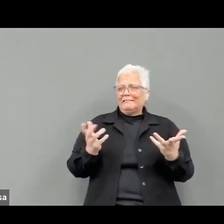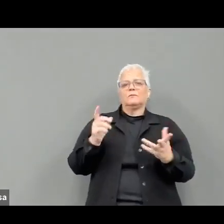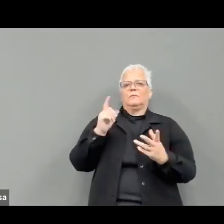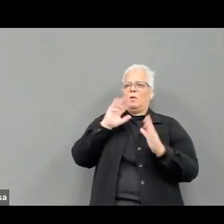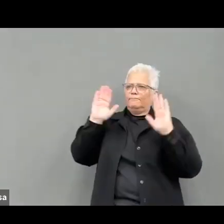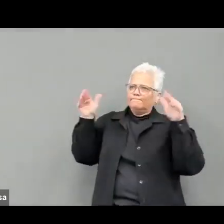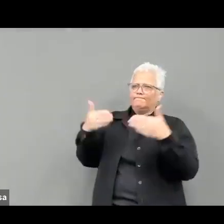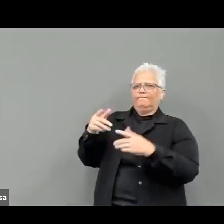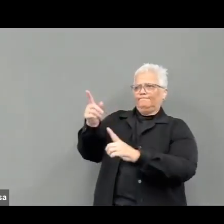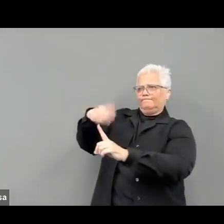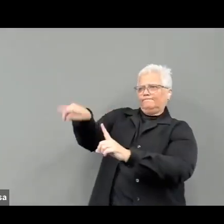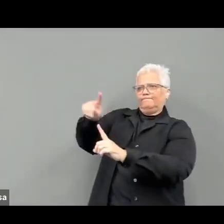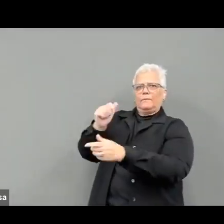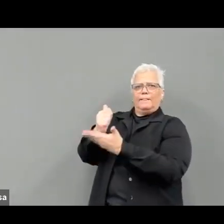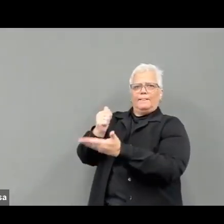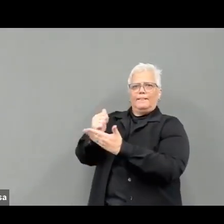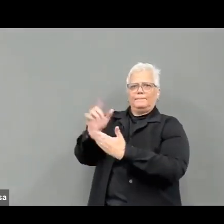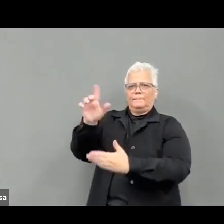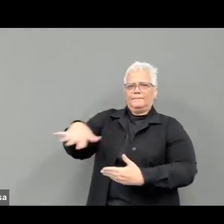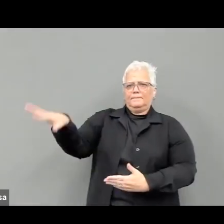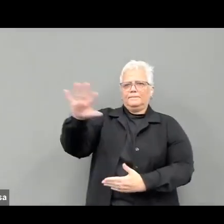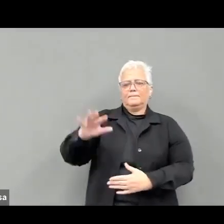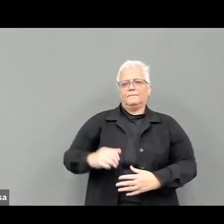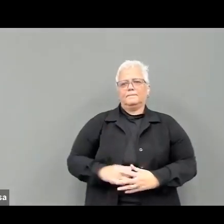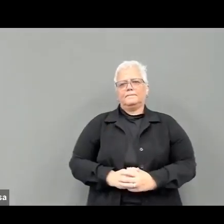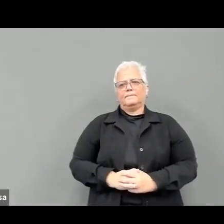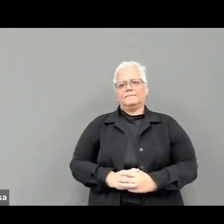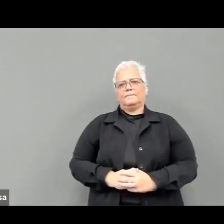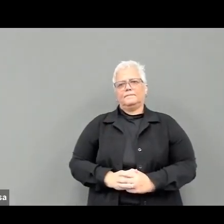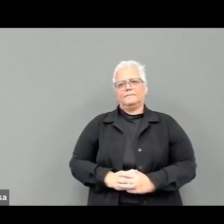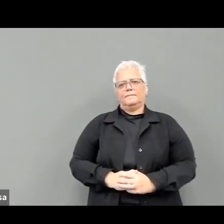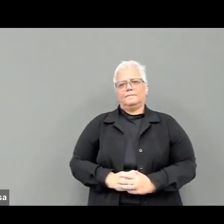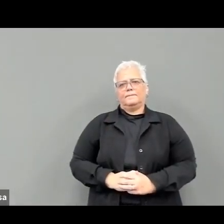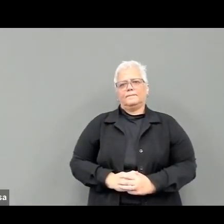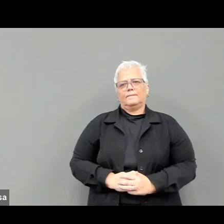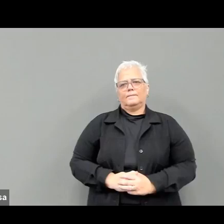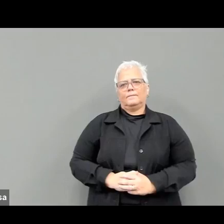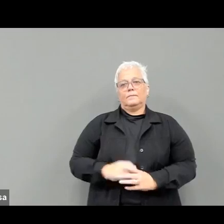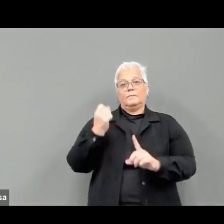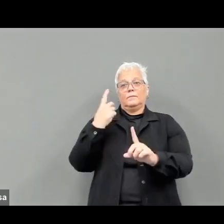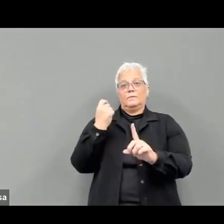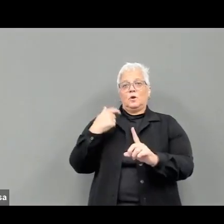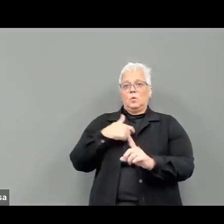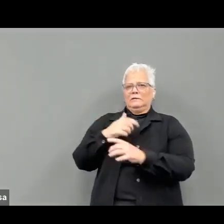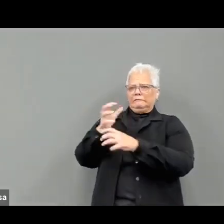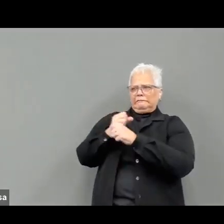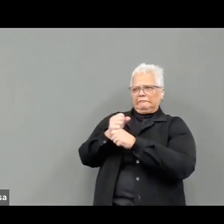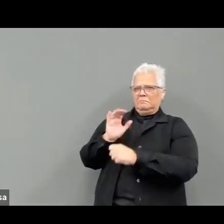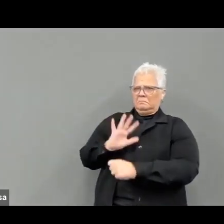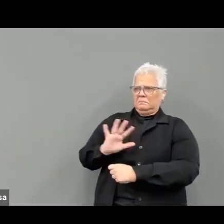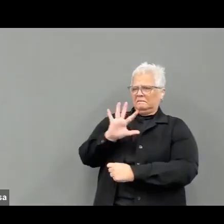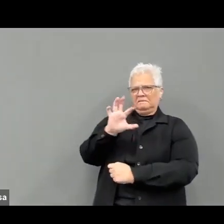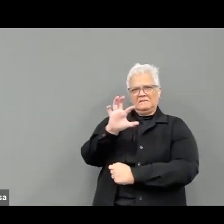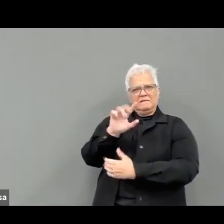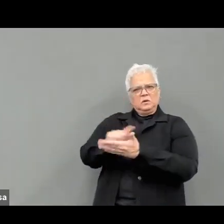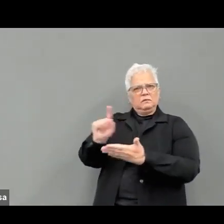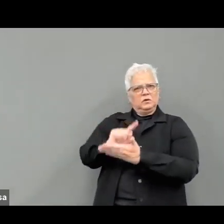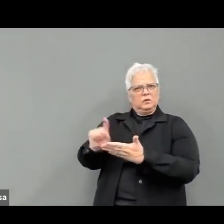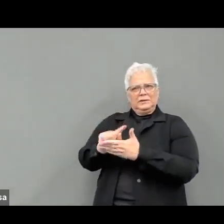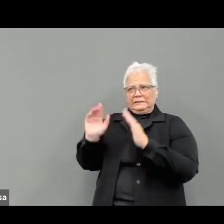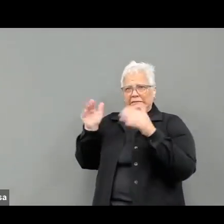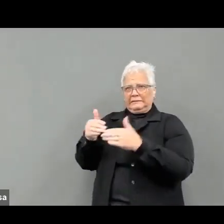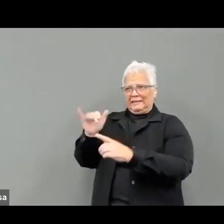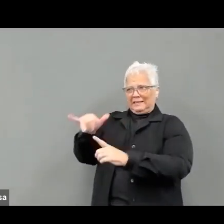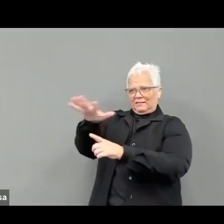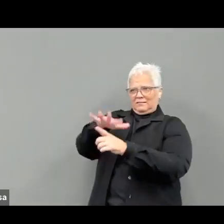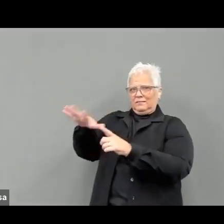now about 500 vaccines a week, even though Monday we received 1,000, but we didn't